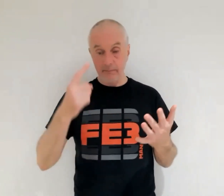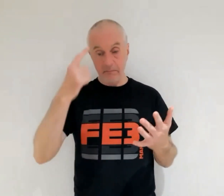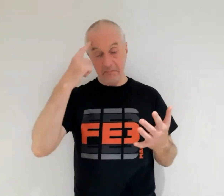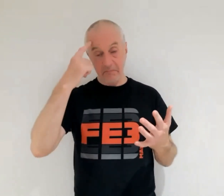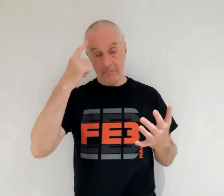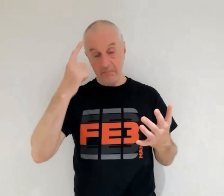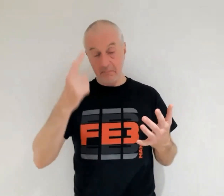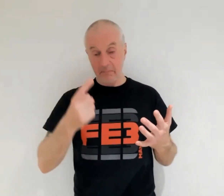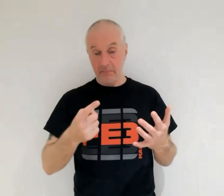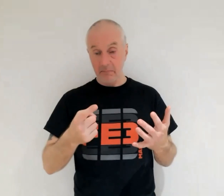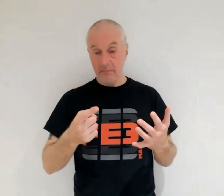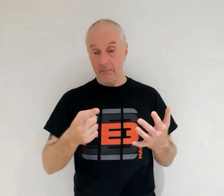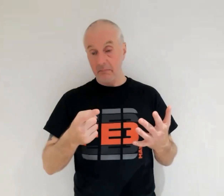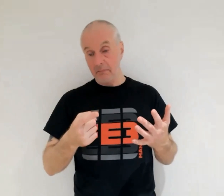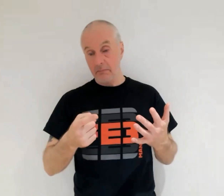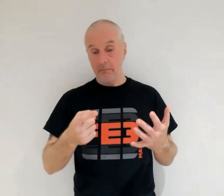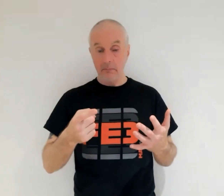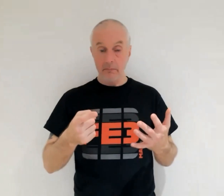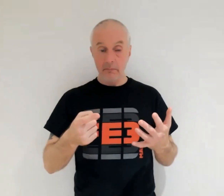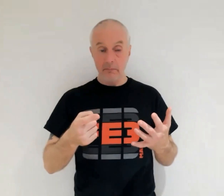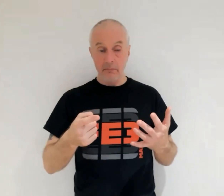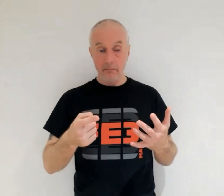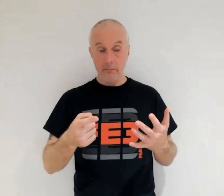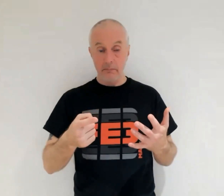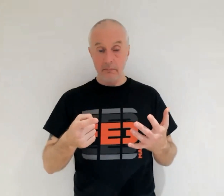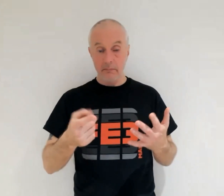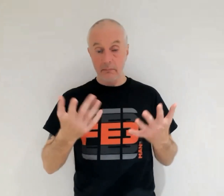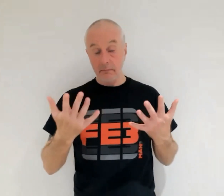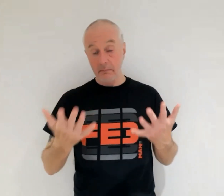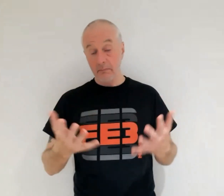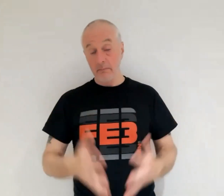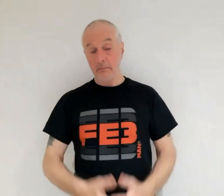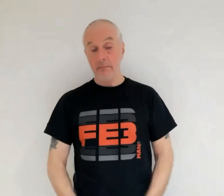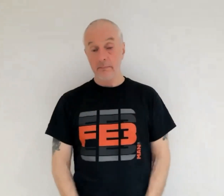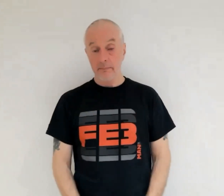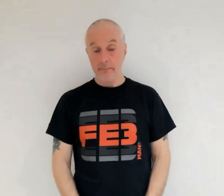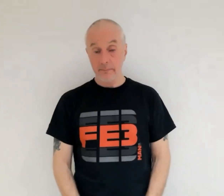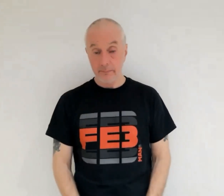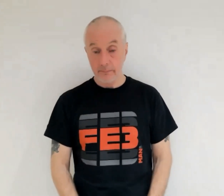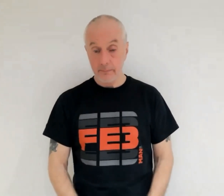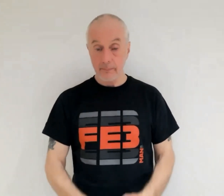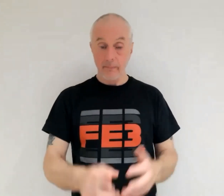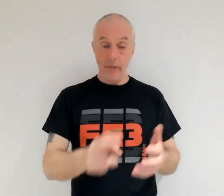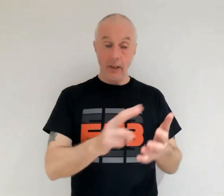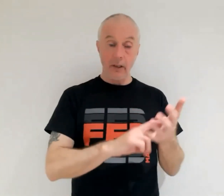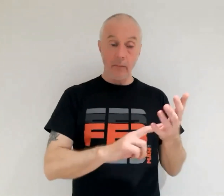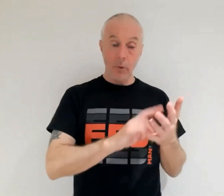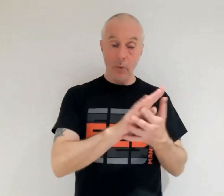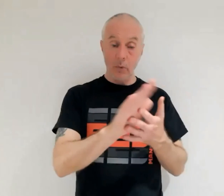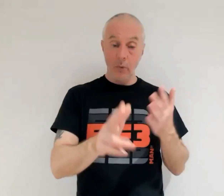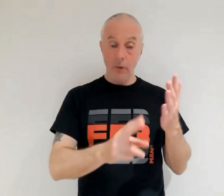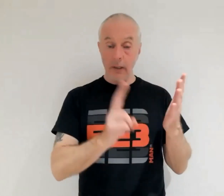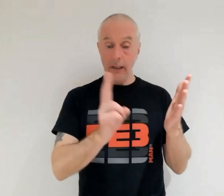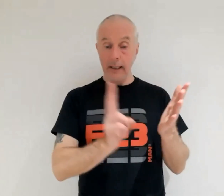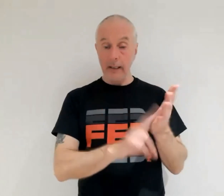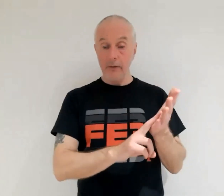it is a fully renewable source, if you like. The blue hydrogen, as